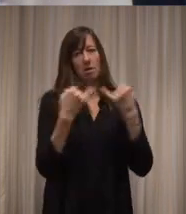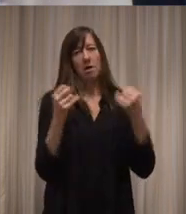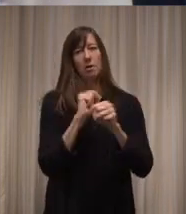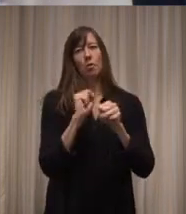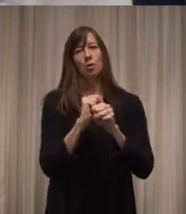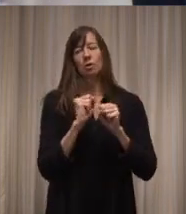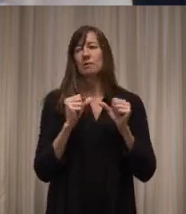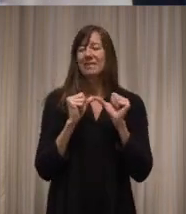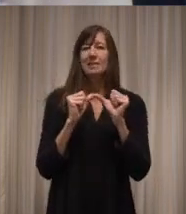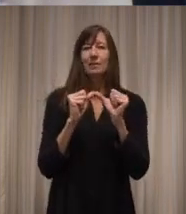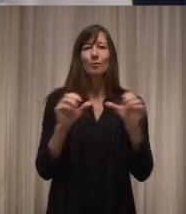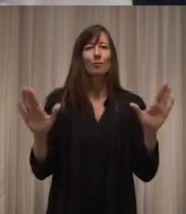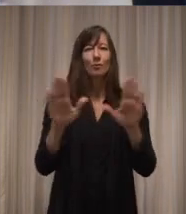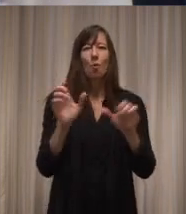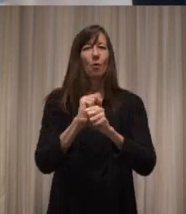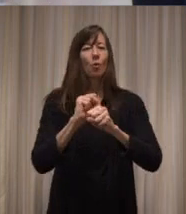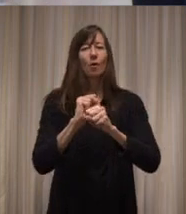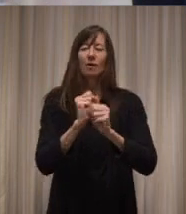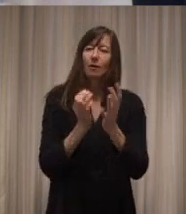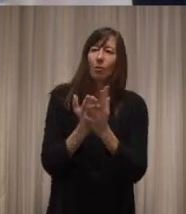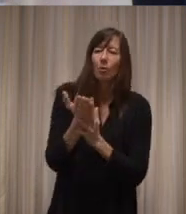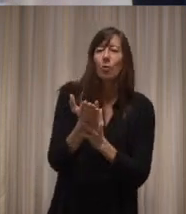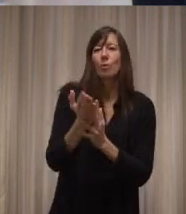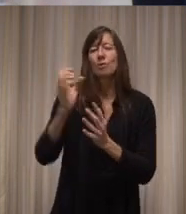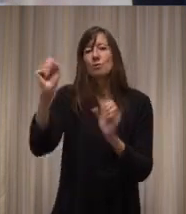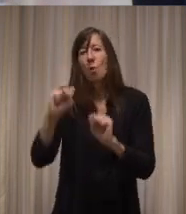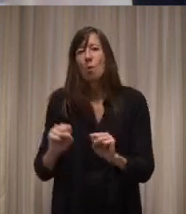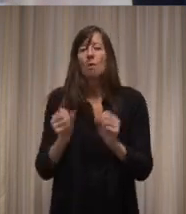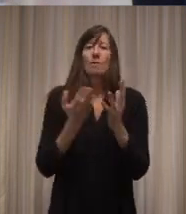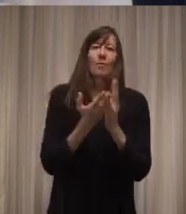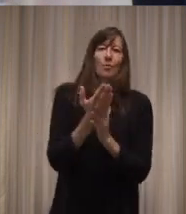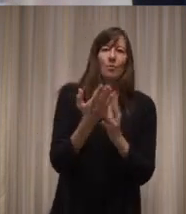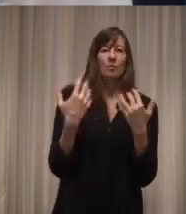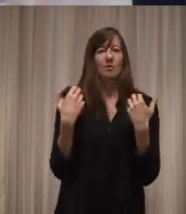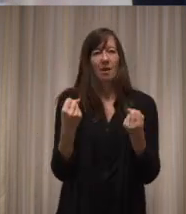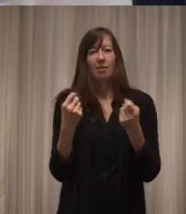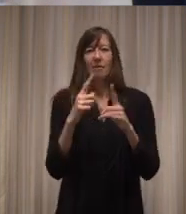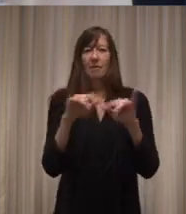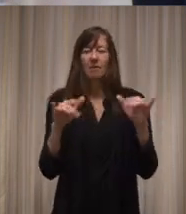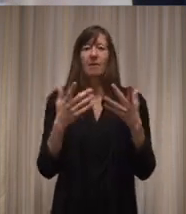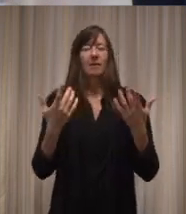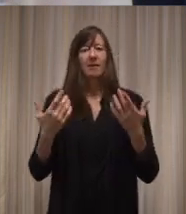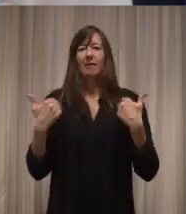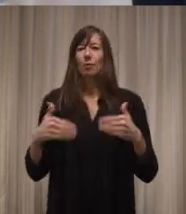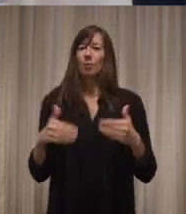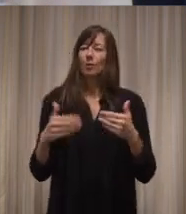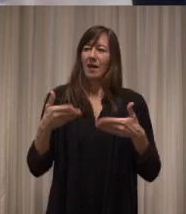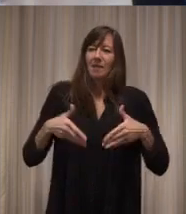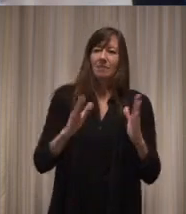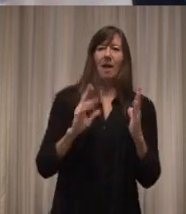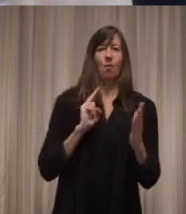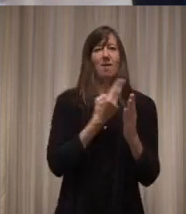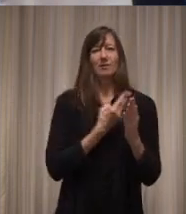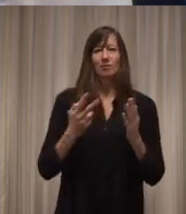huge storm, keeping us safe and healthy and protected, and allowing us to continue to drive on through this